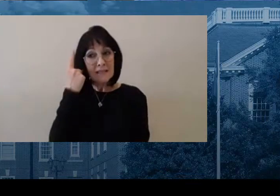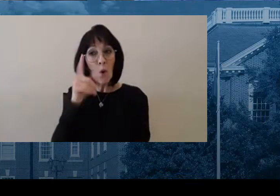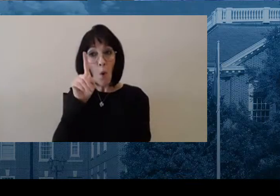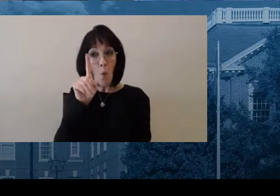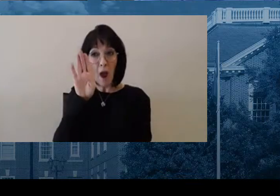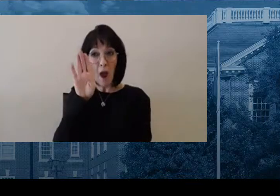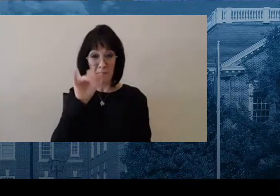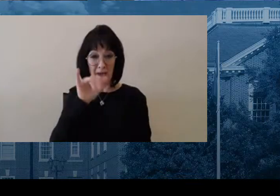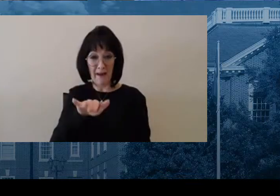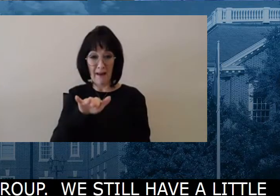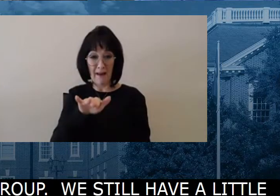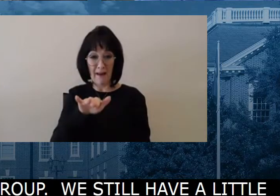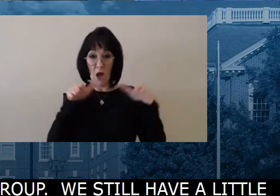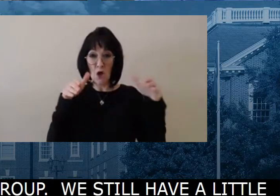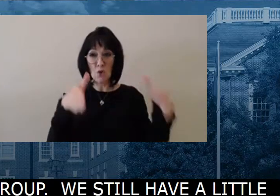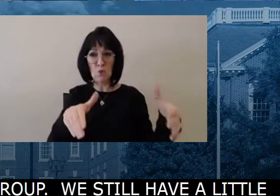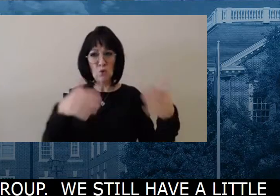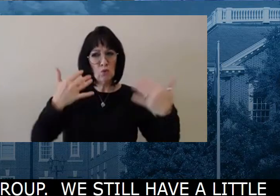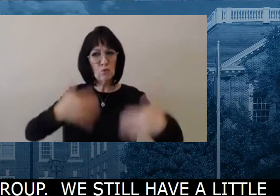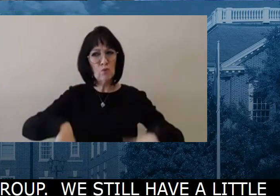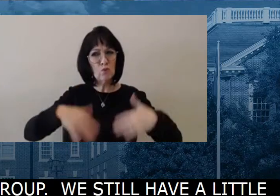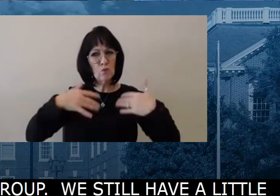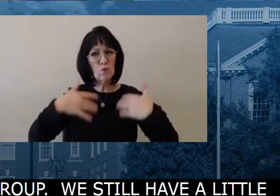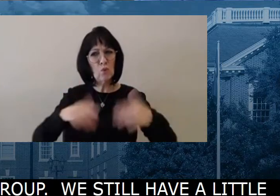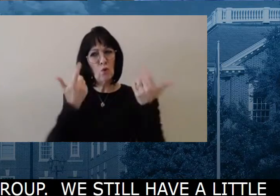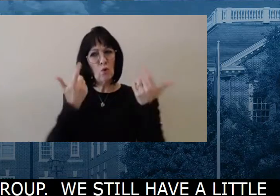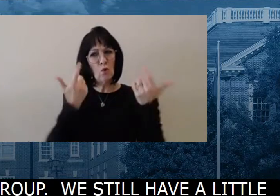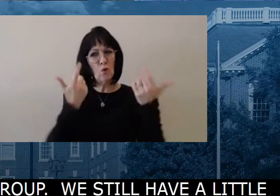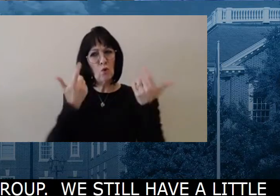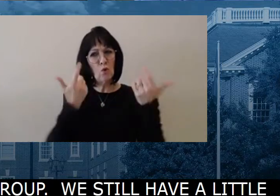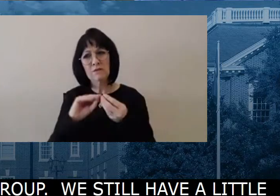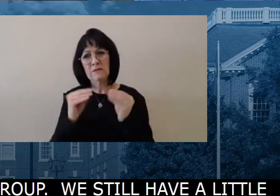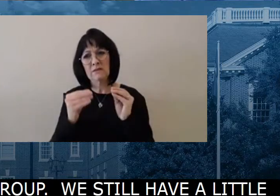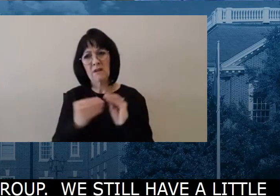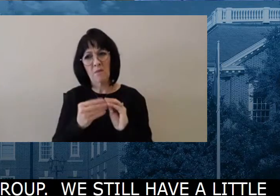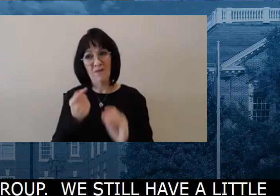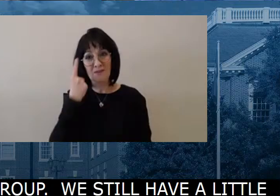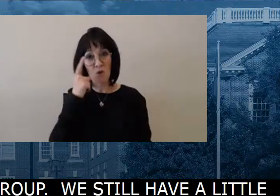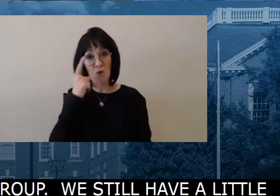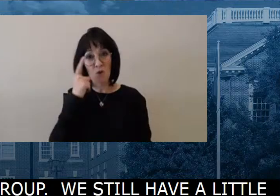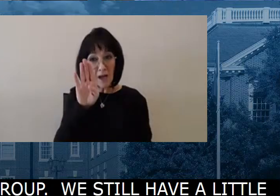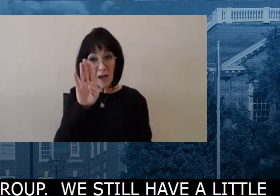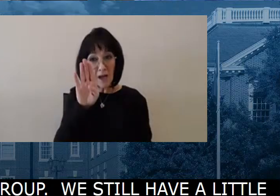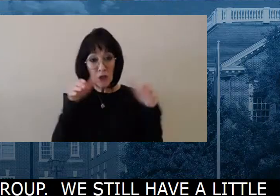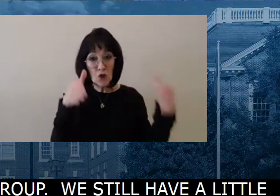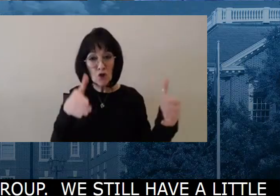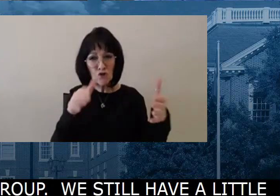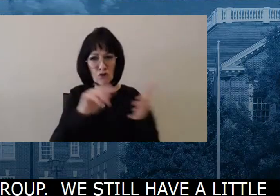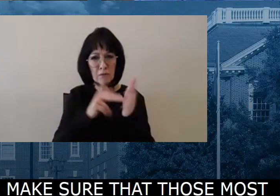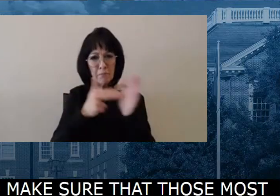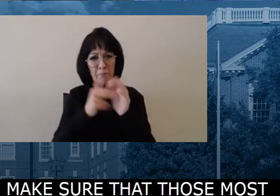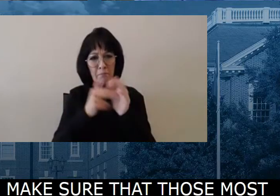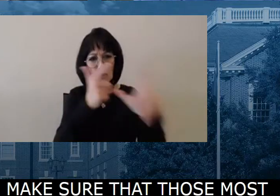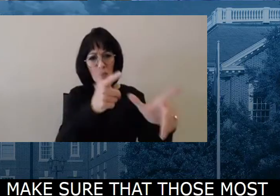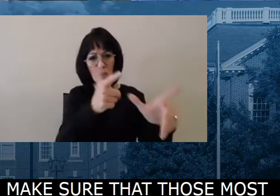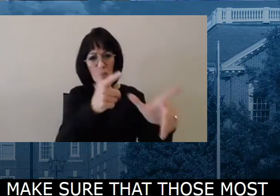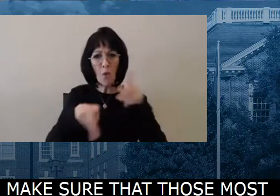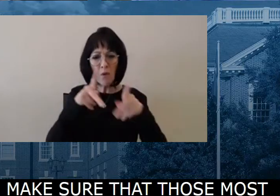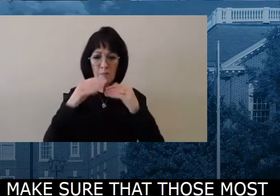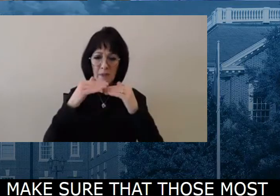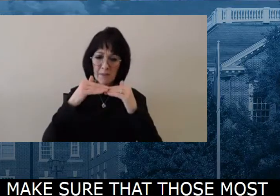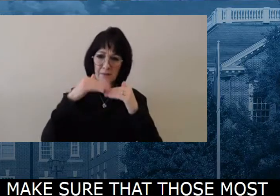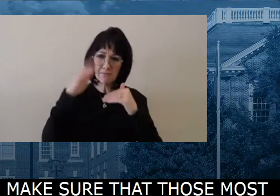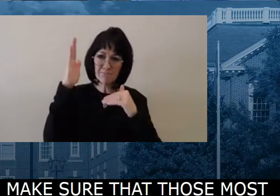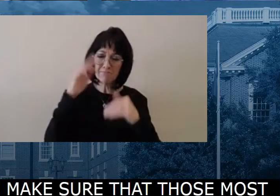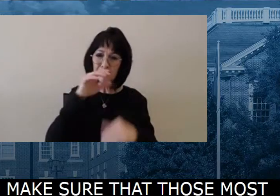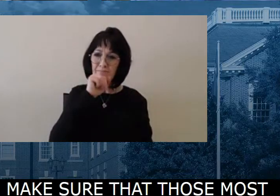that those most vulnerable in 1B, who are our oldest Delawareans, have an opportunity to get vaccinated before we move to